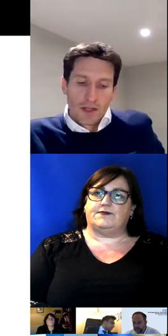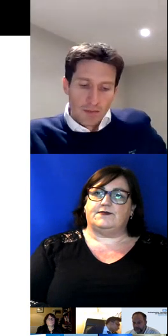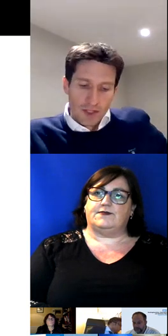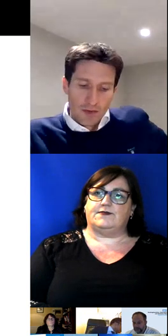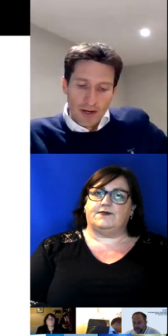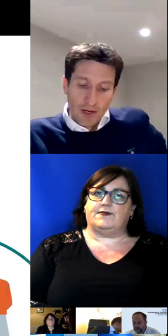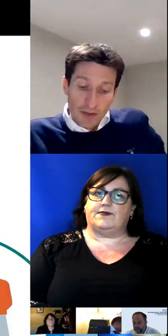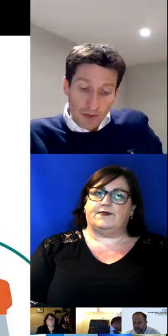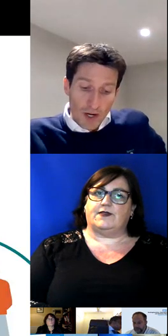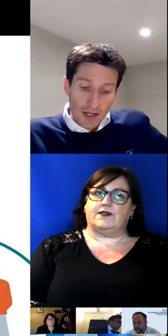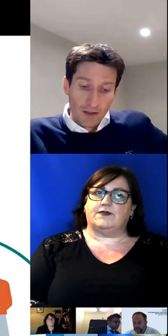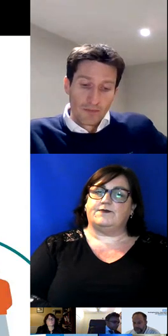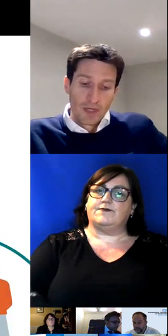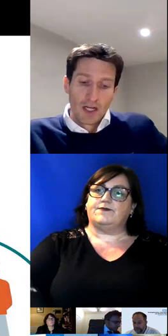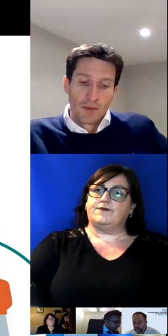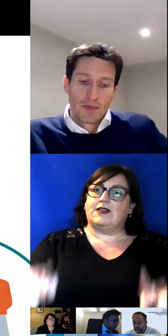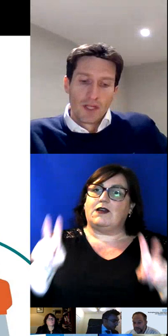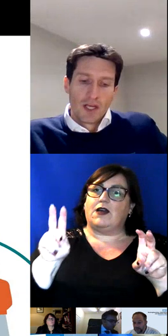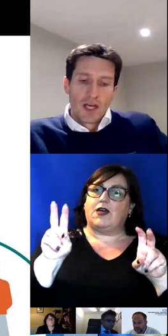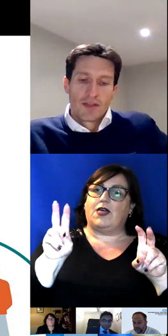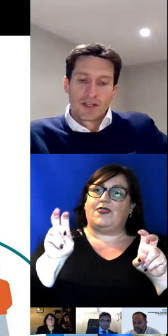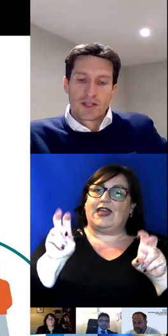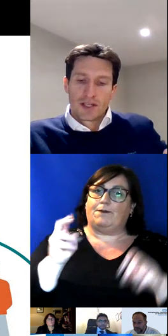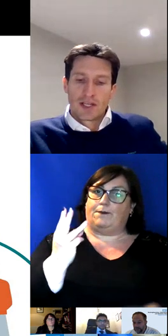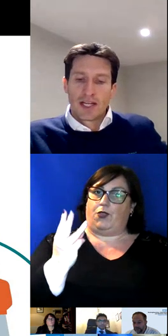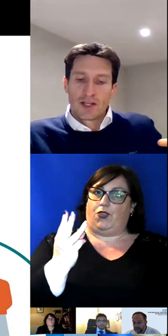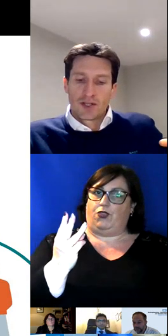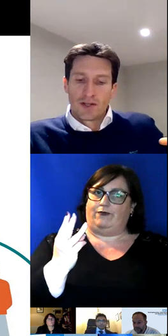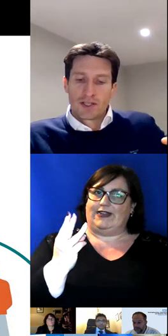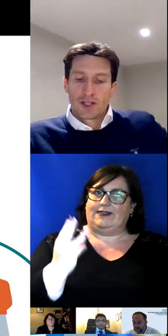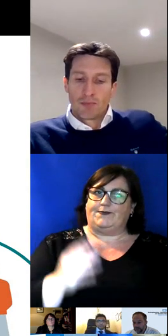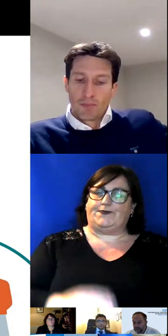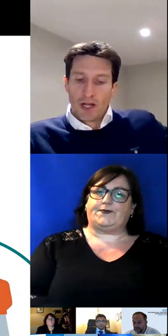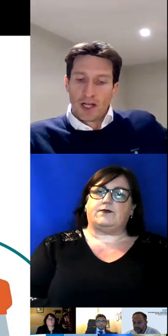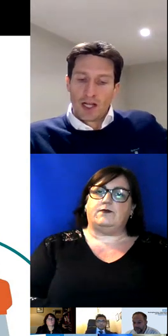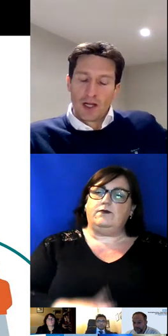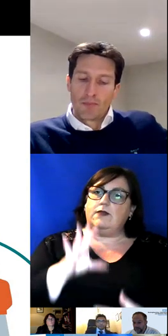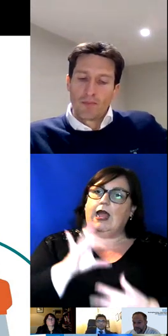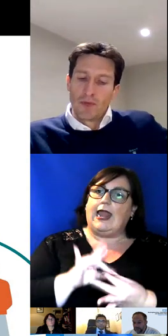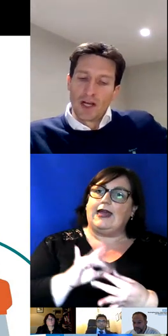The third theme is around living well. This again is trying to